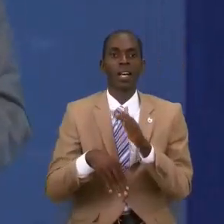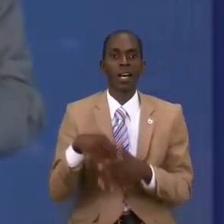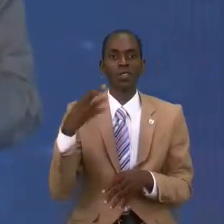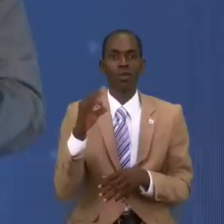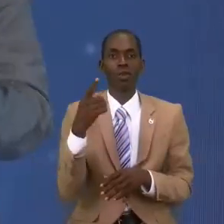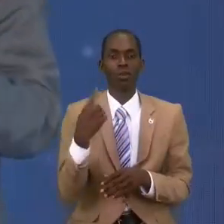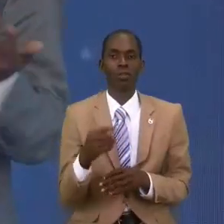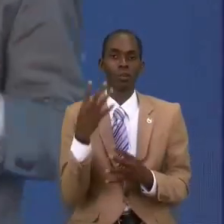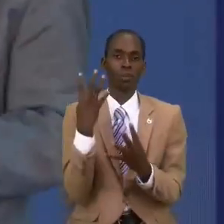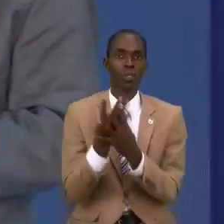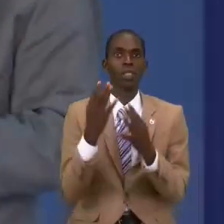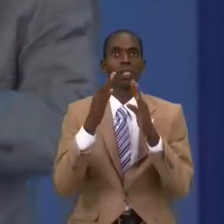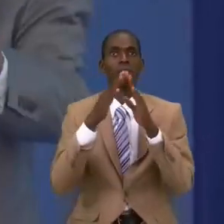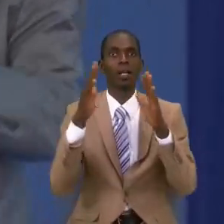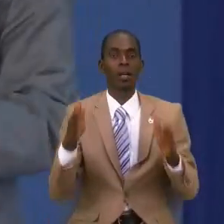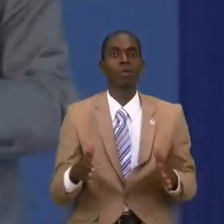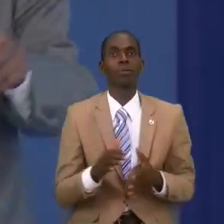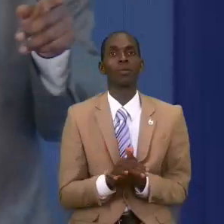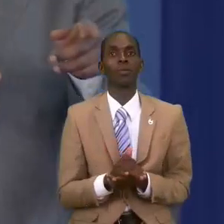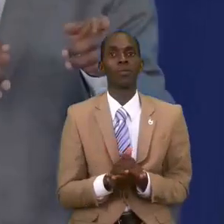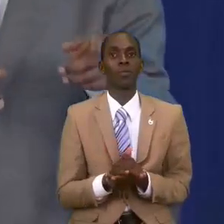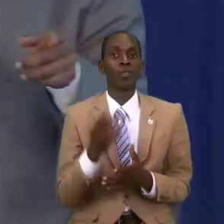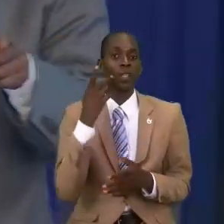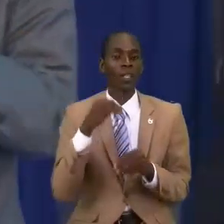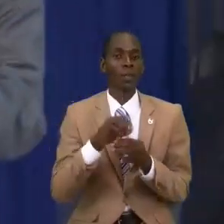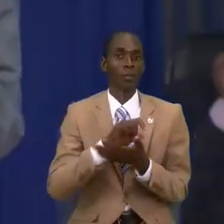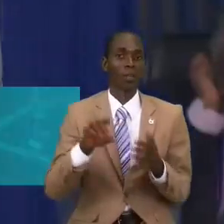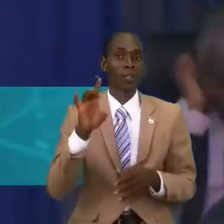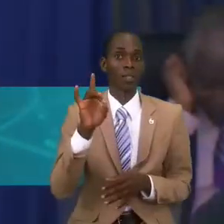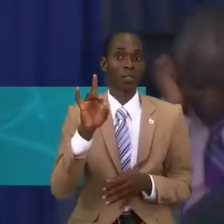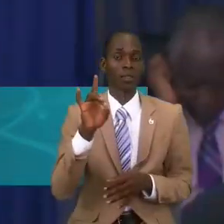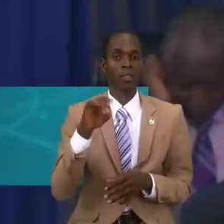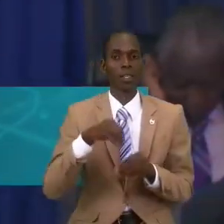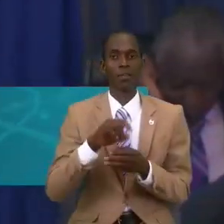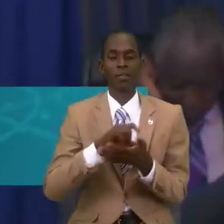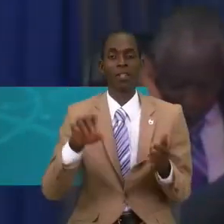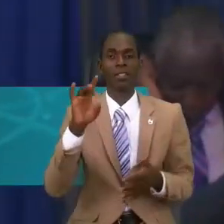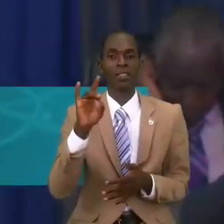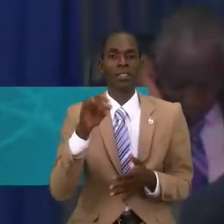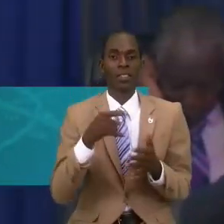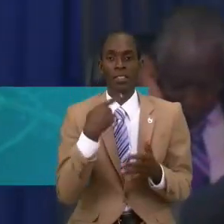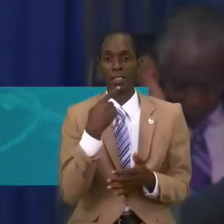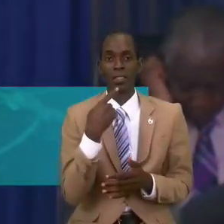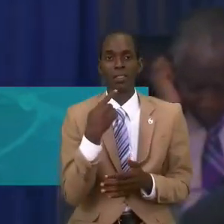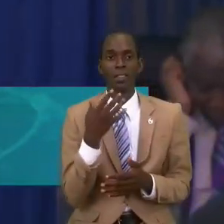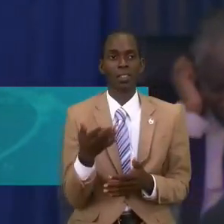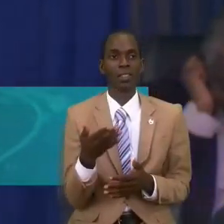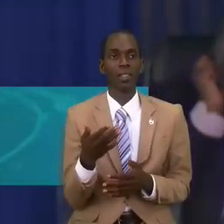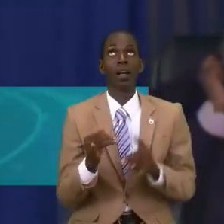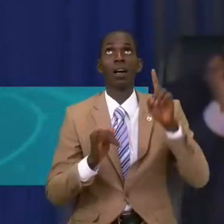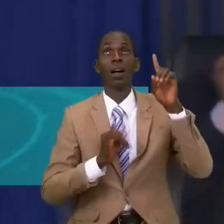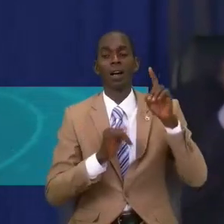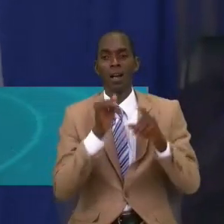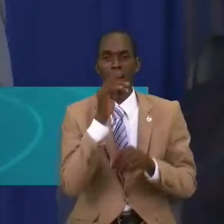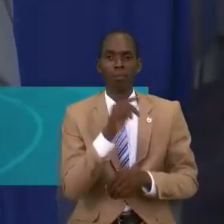verse 8, it tells us in verse 8, it says, I am the Lord, that is my name, and my glory